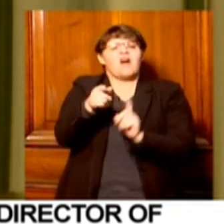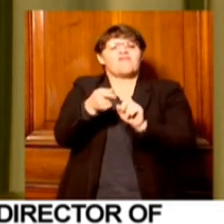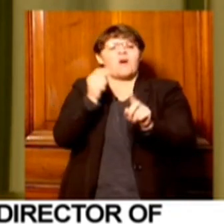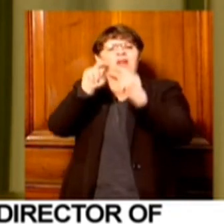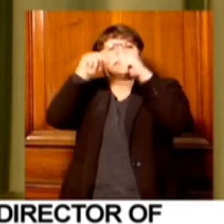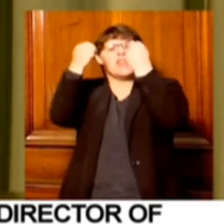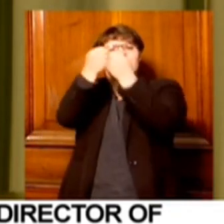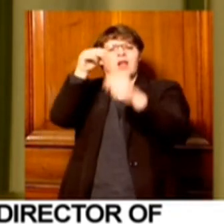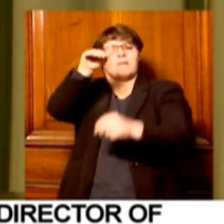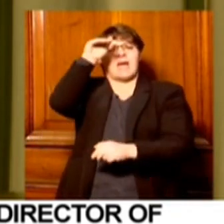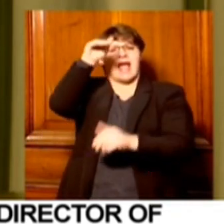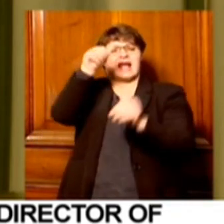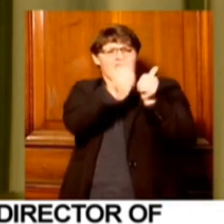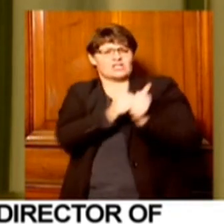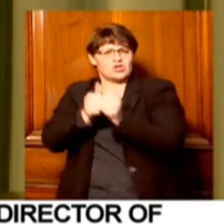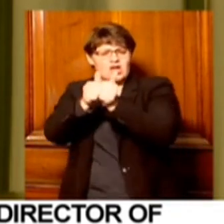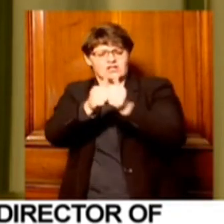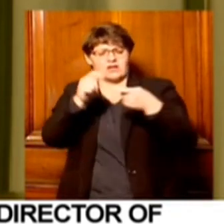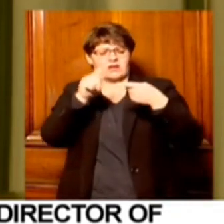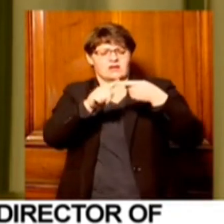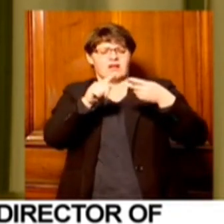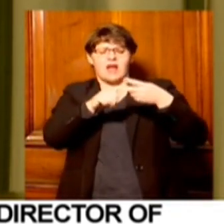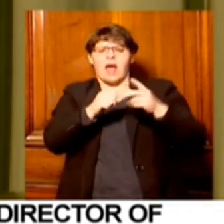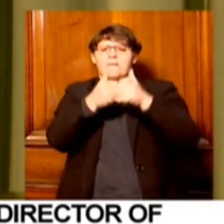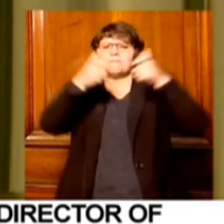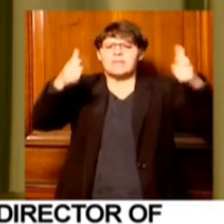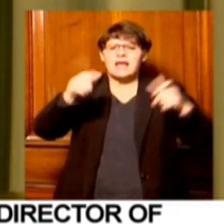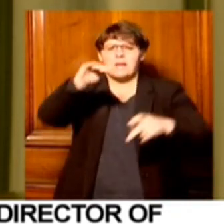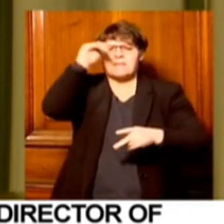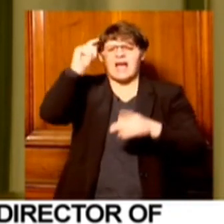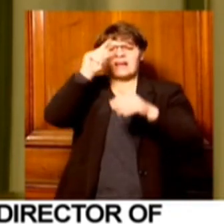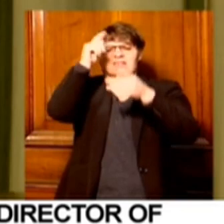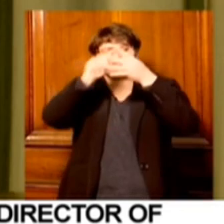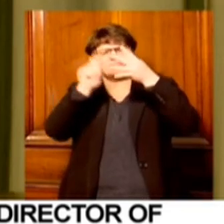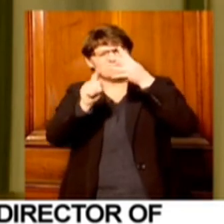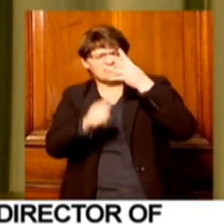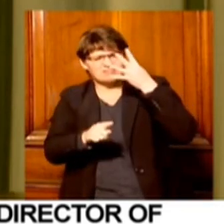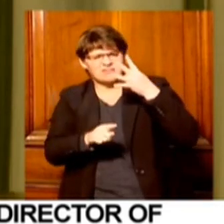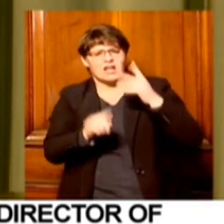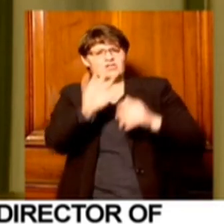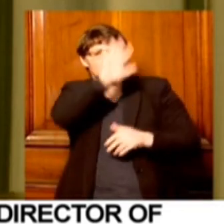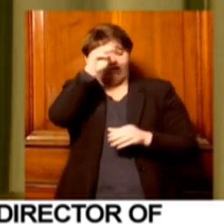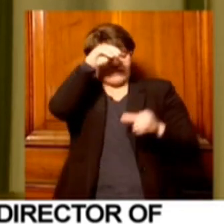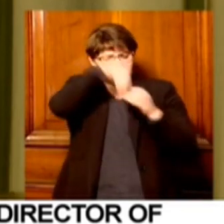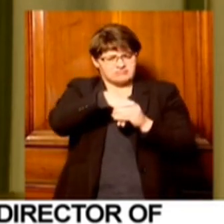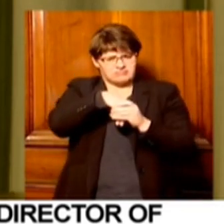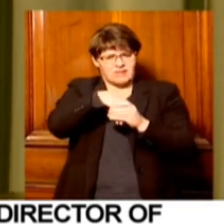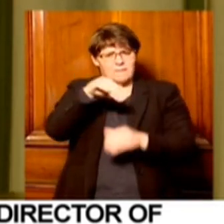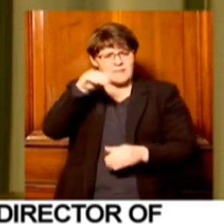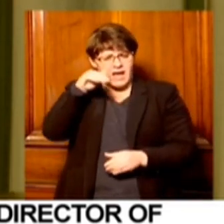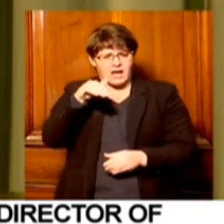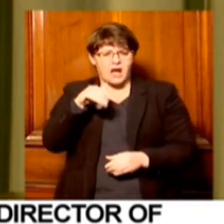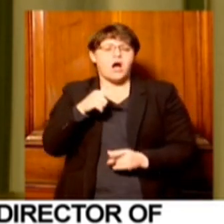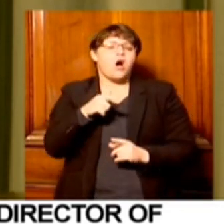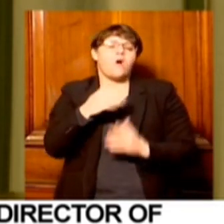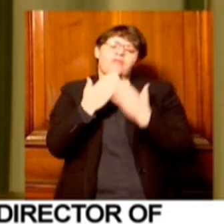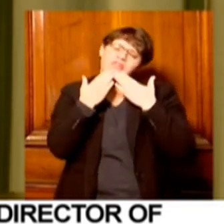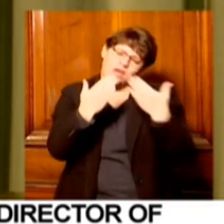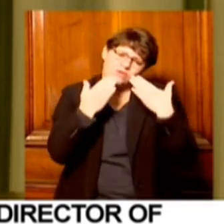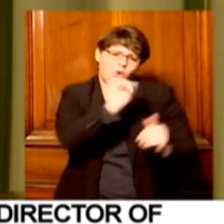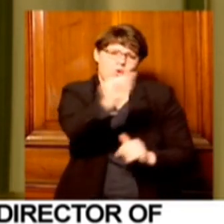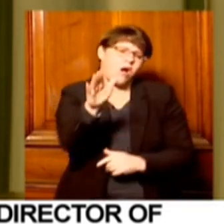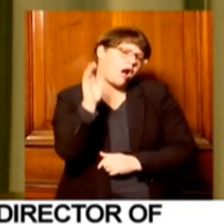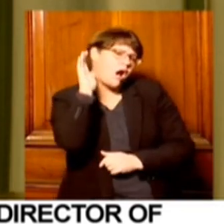and all our major banks and all the banks in the Republic for affording us an ear